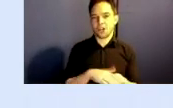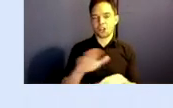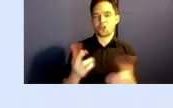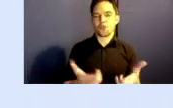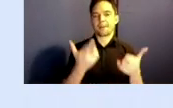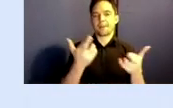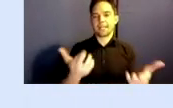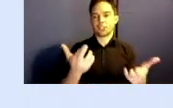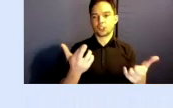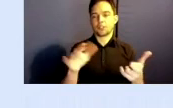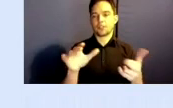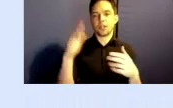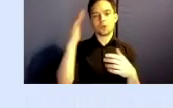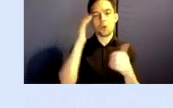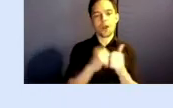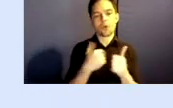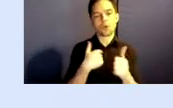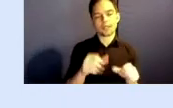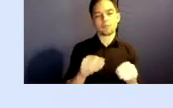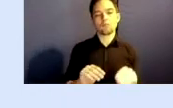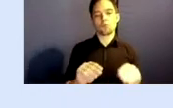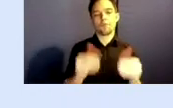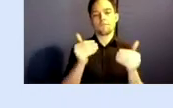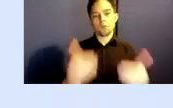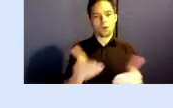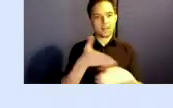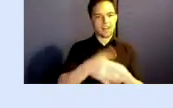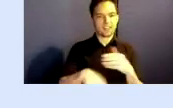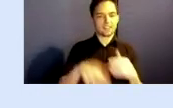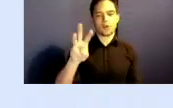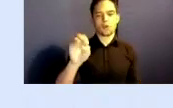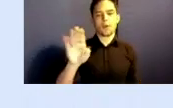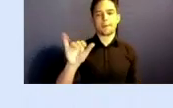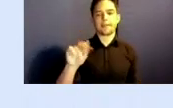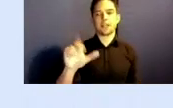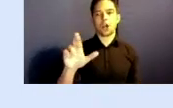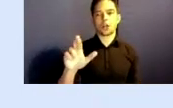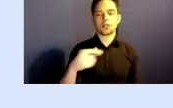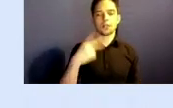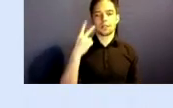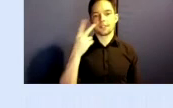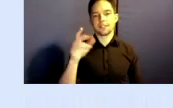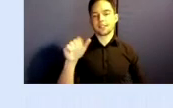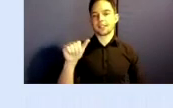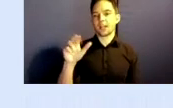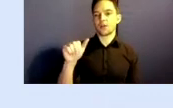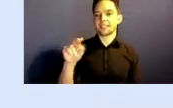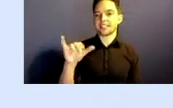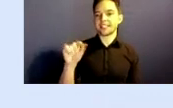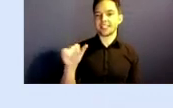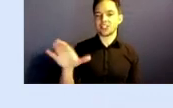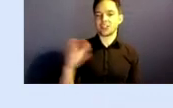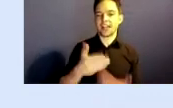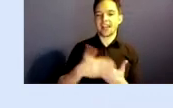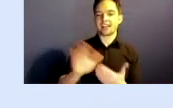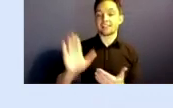recommendations and know how we can really move forward after this webinar. I do see, Ana Rita, your hand is up. Would you like to share?